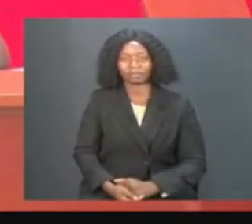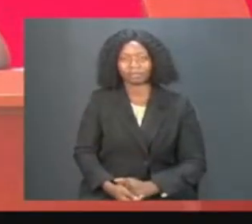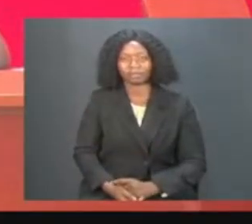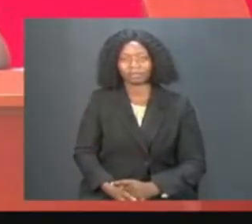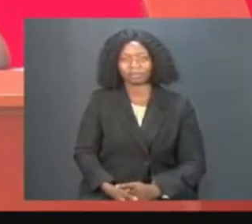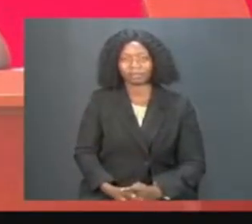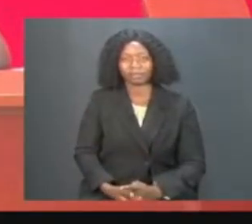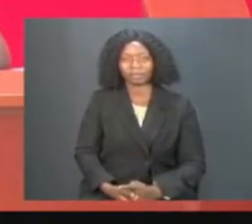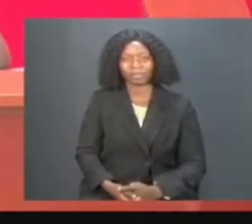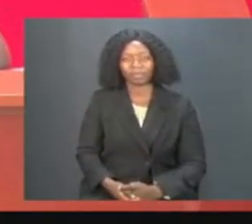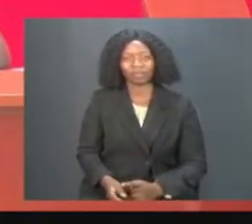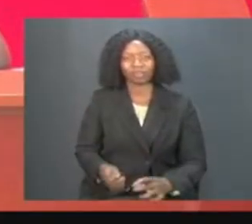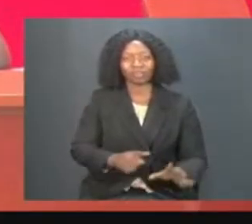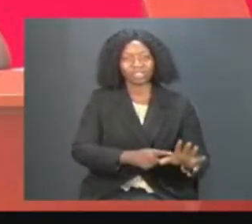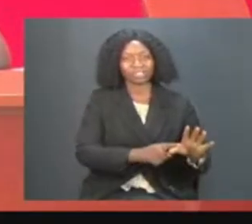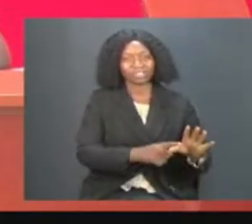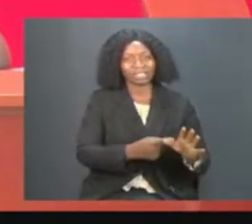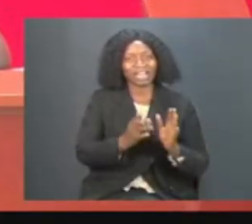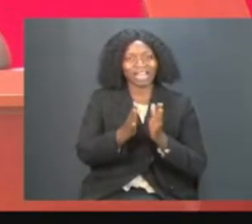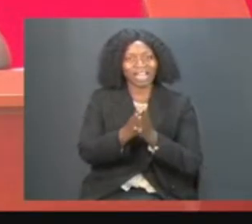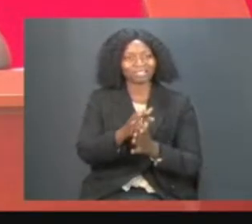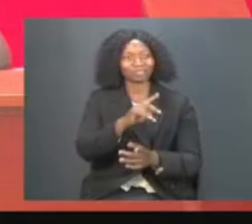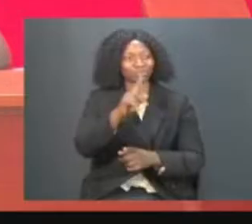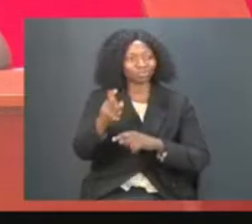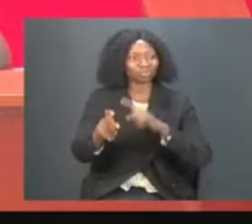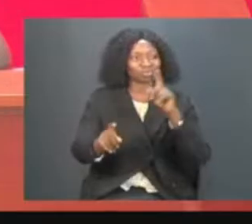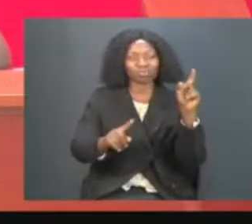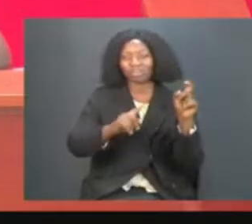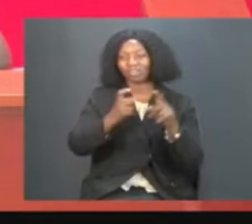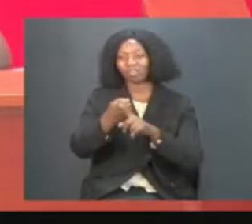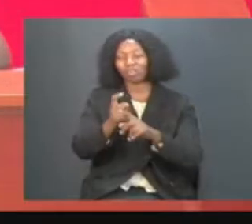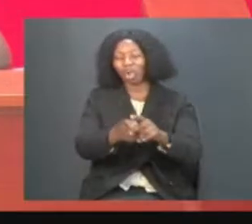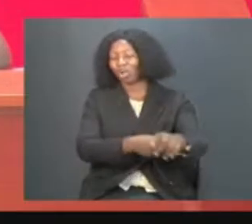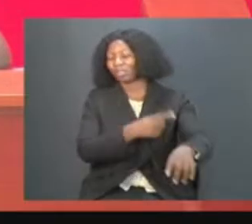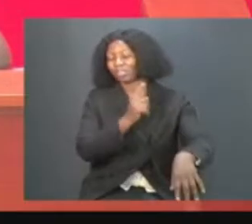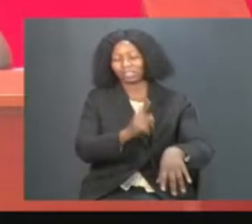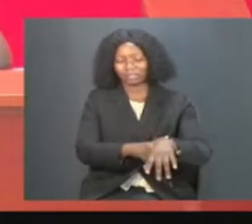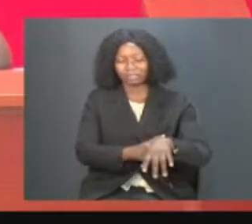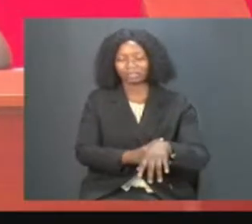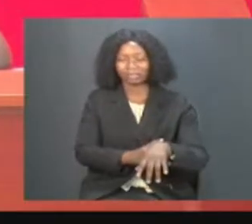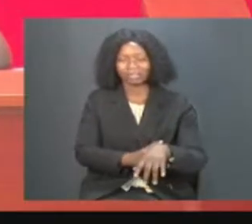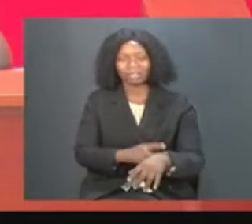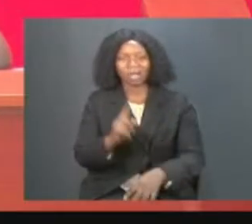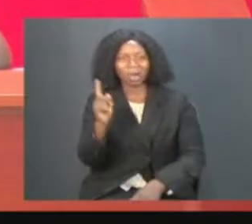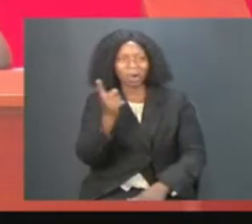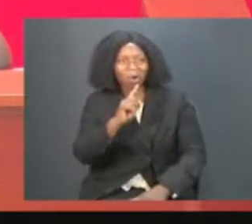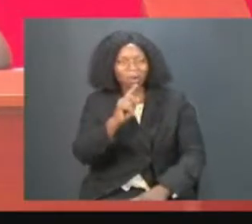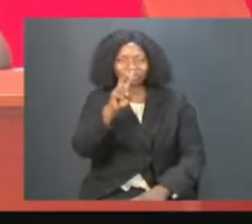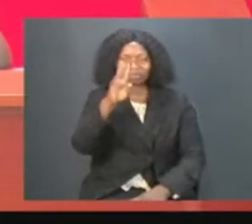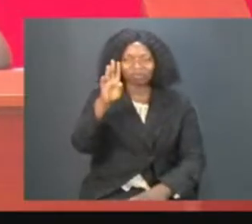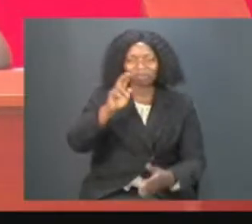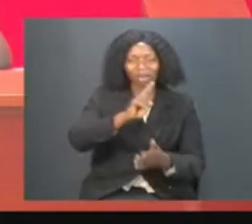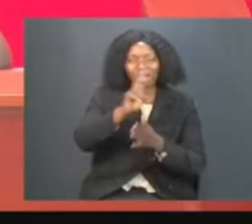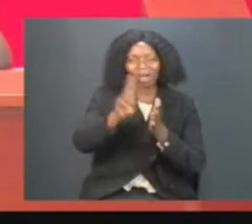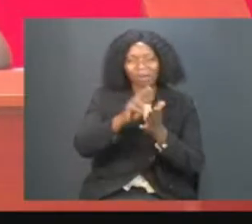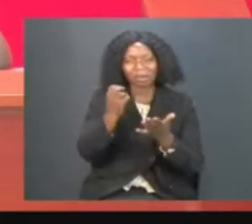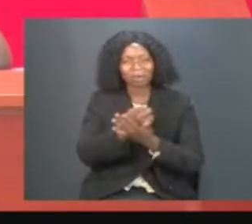Those who started asking the question from day one, where is the 24-hour